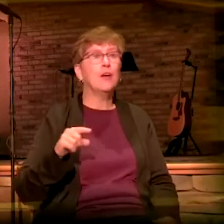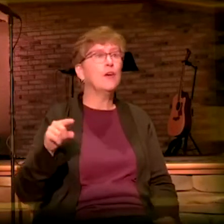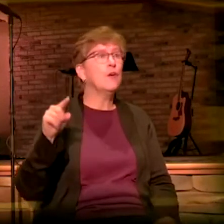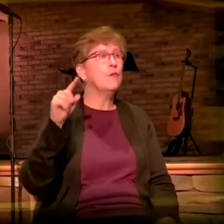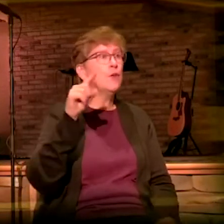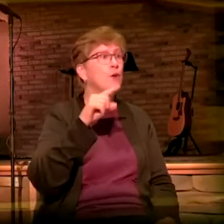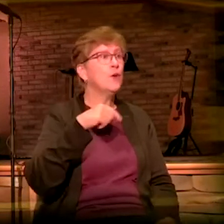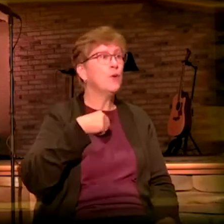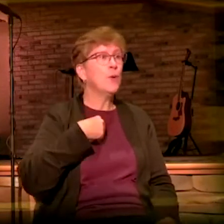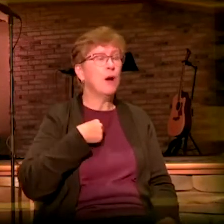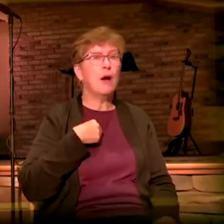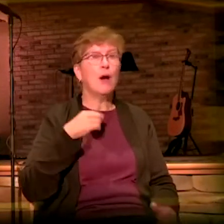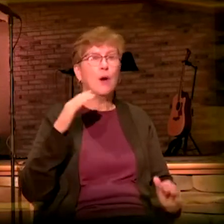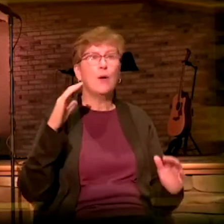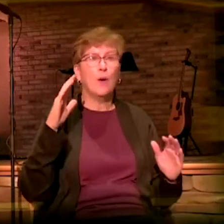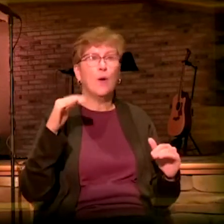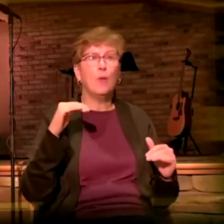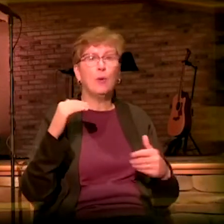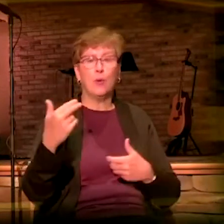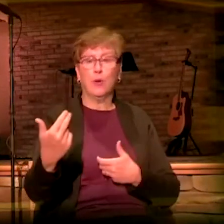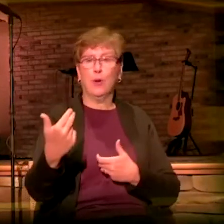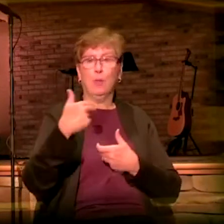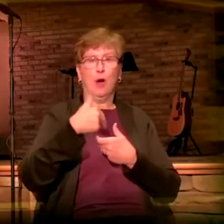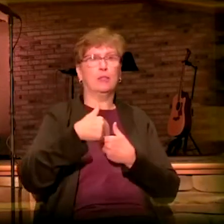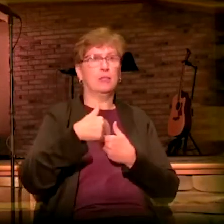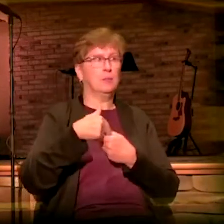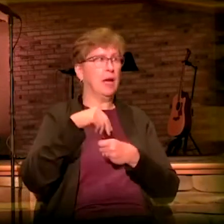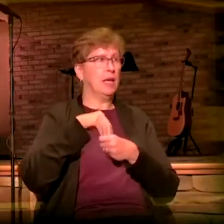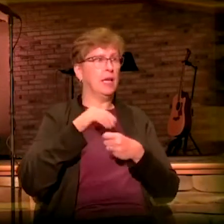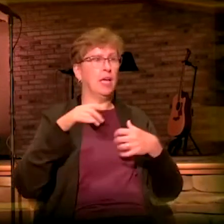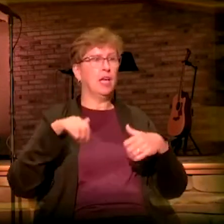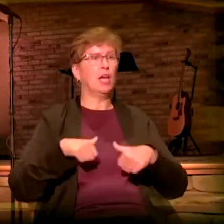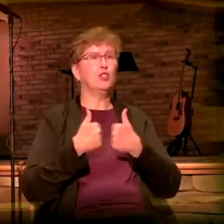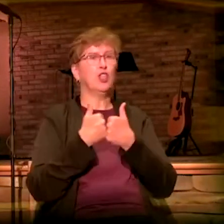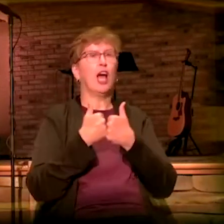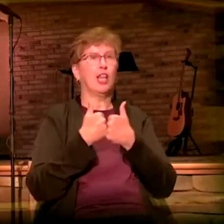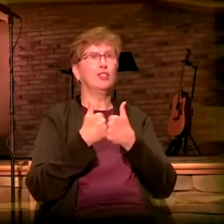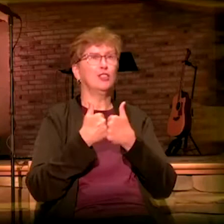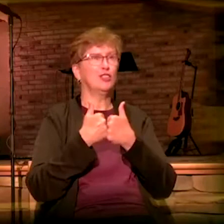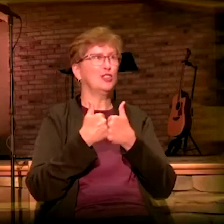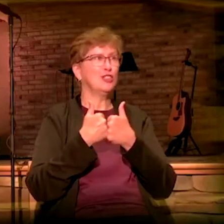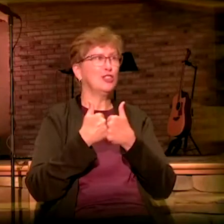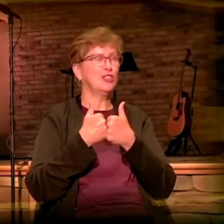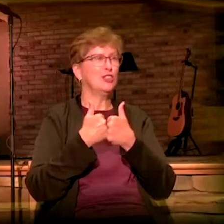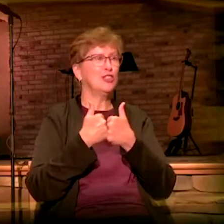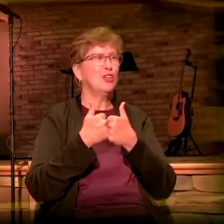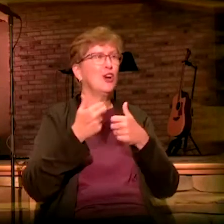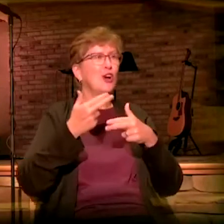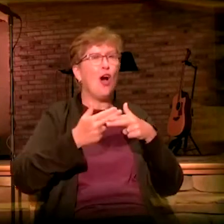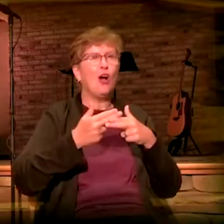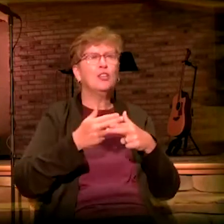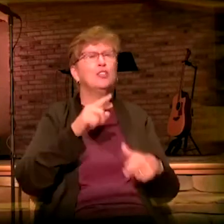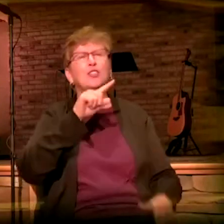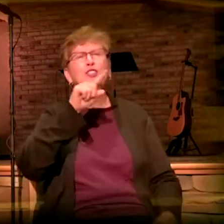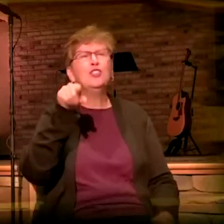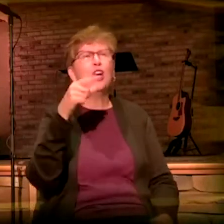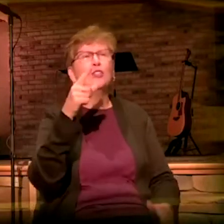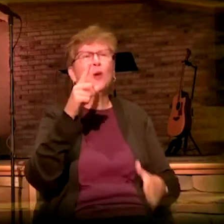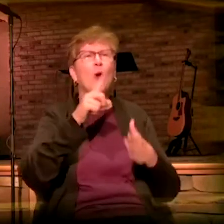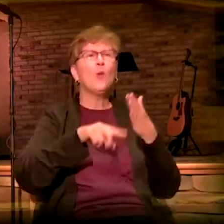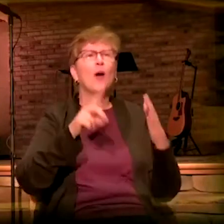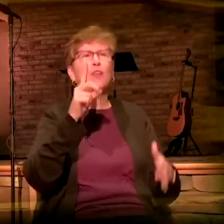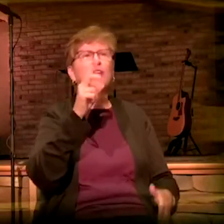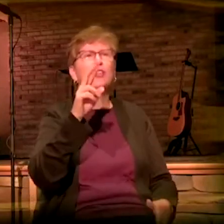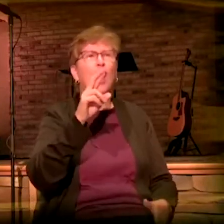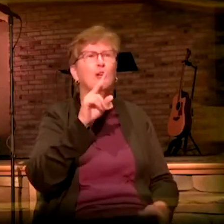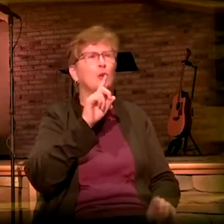hope, you're going to participate in a challenge we're calling Just What the Doctor Ordered. We're going to be going through the